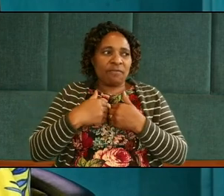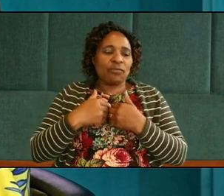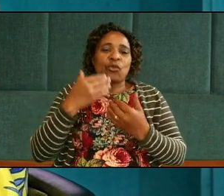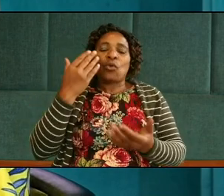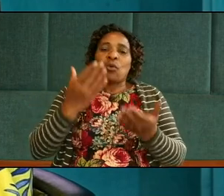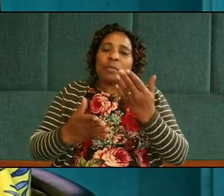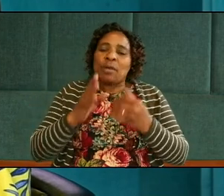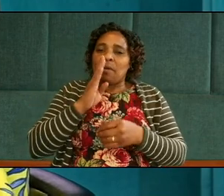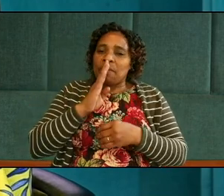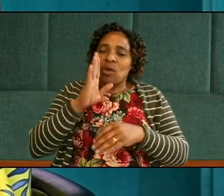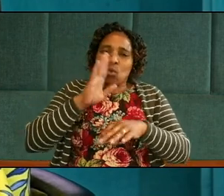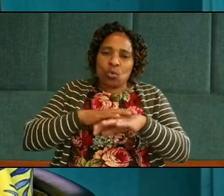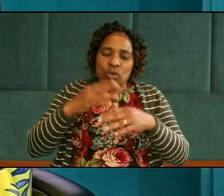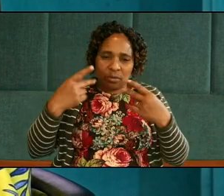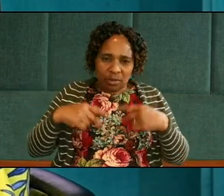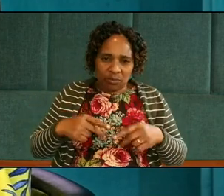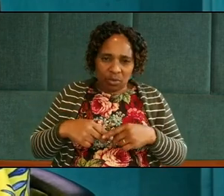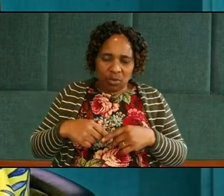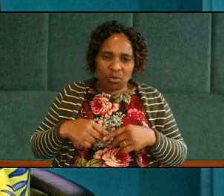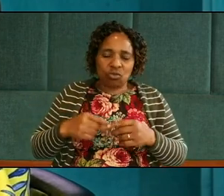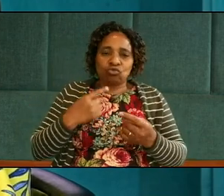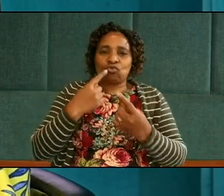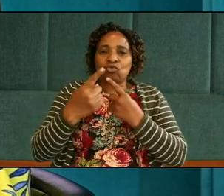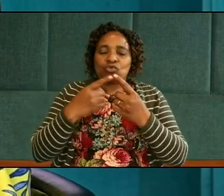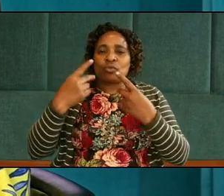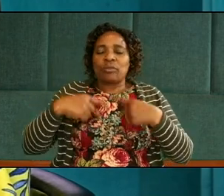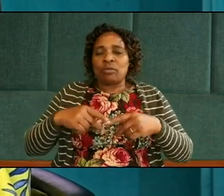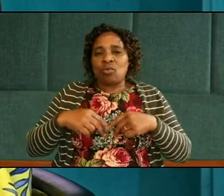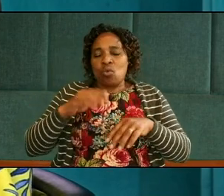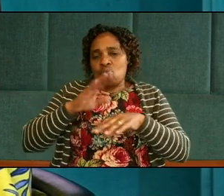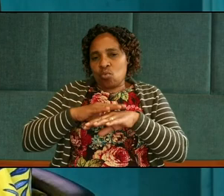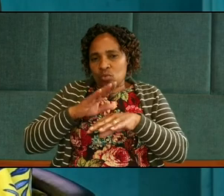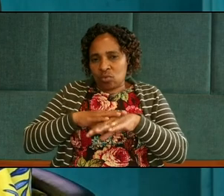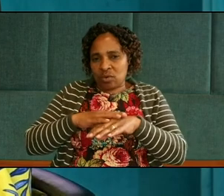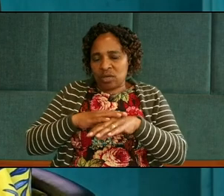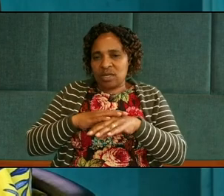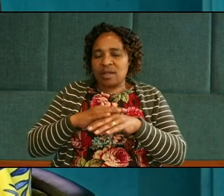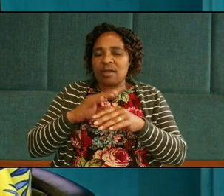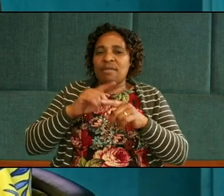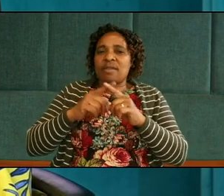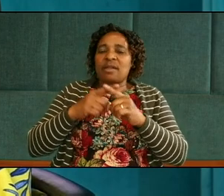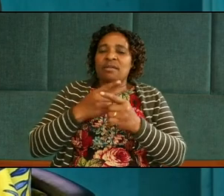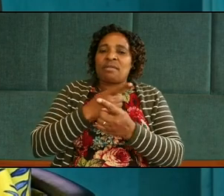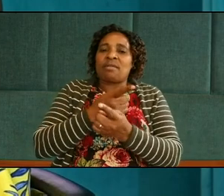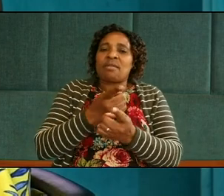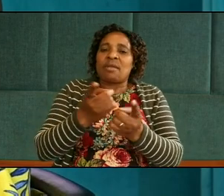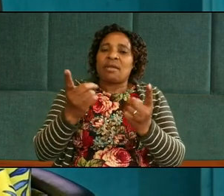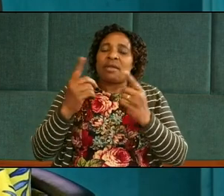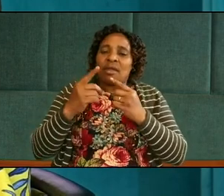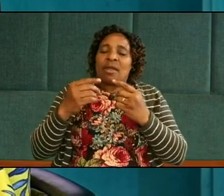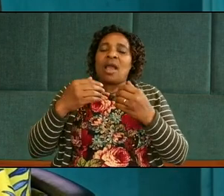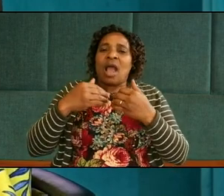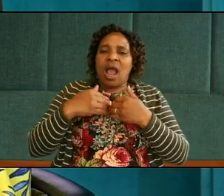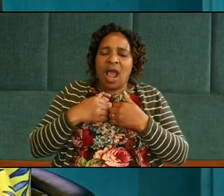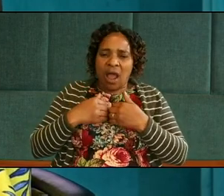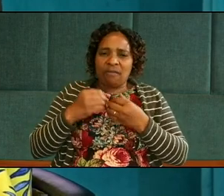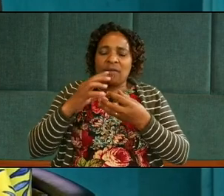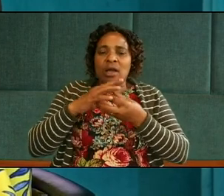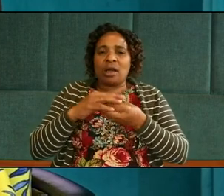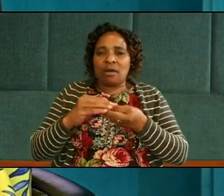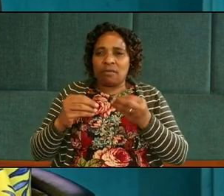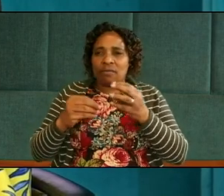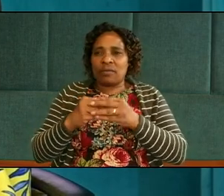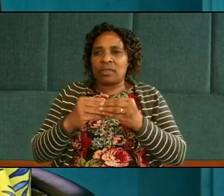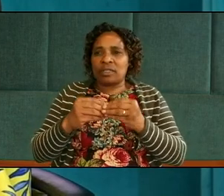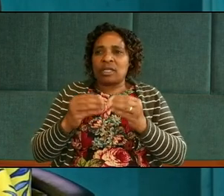good with people. You may be able to talk to people and they they get a sense of comfort, they get a